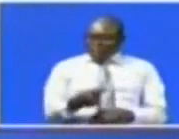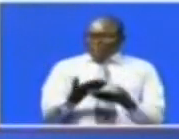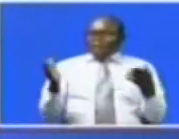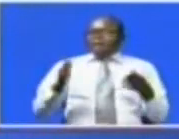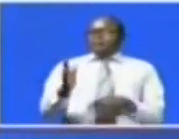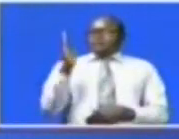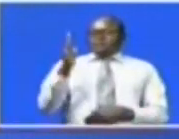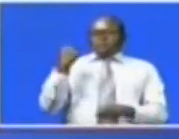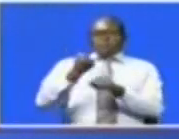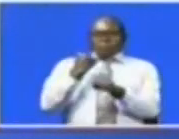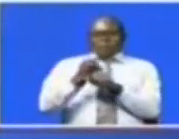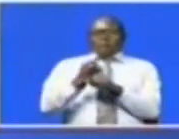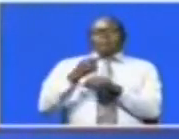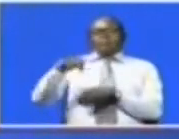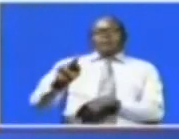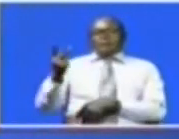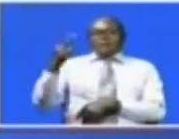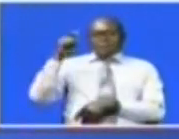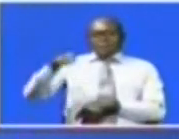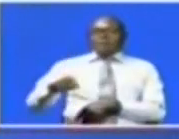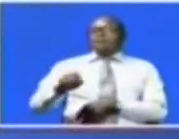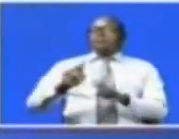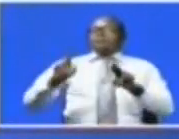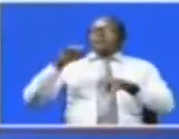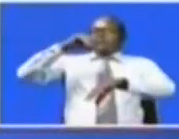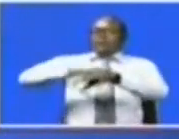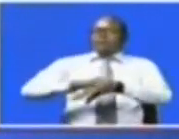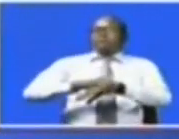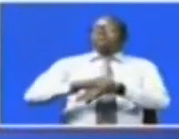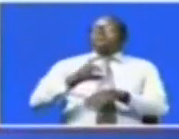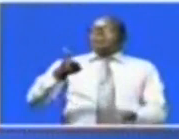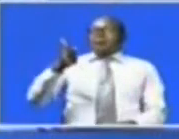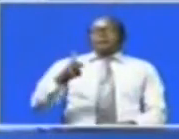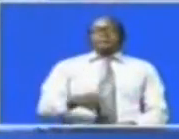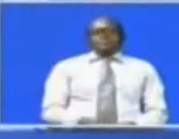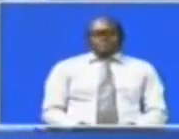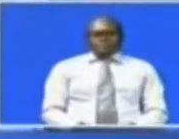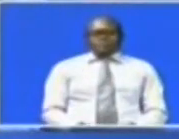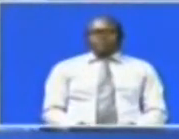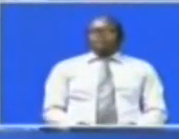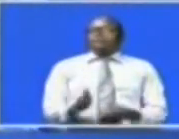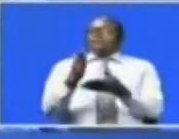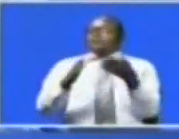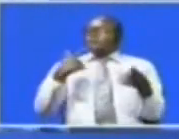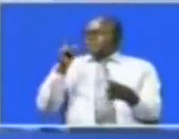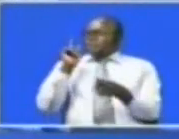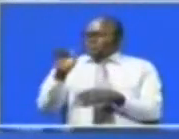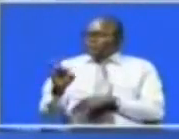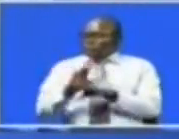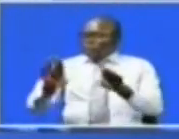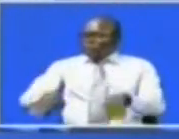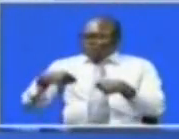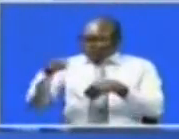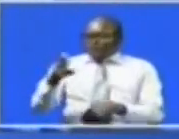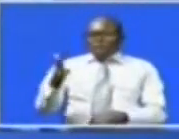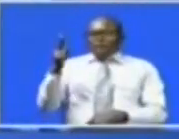any guard that's operating within the borders of Kenya is going to be ready to employ, weapons. Werunga, there are those who say if you do not give them